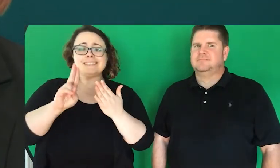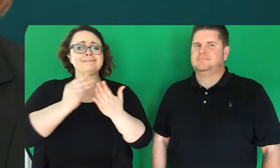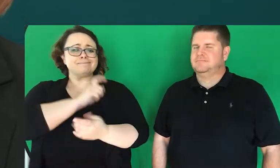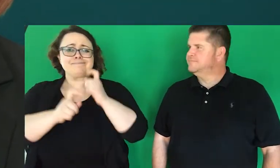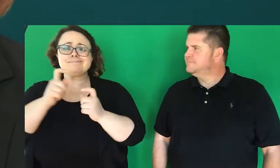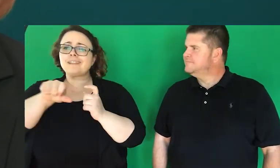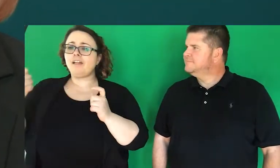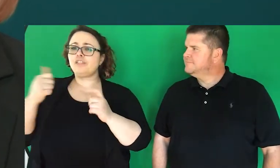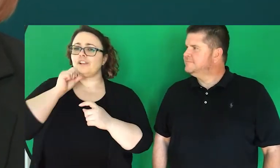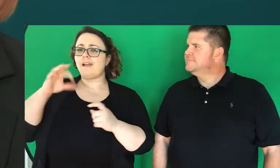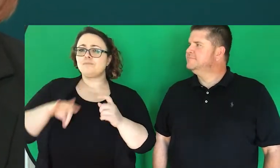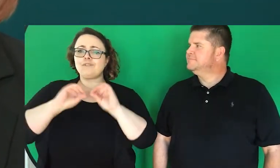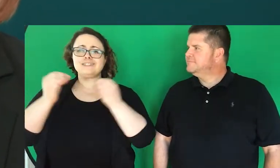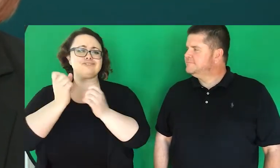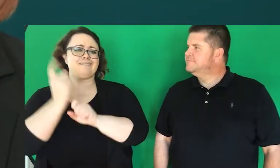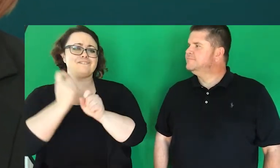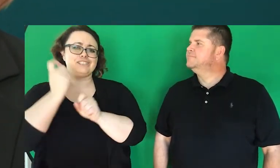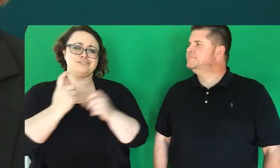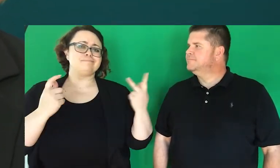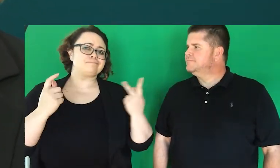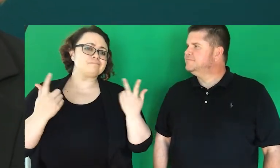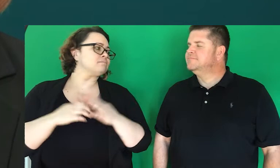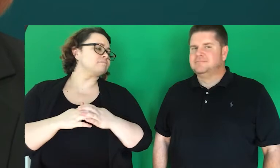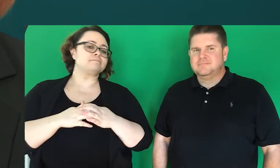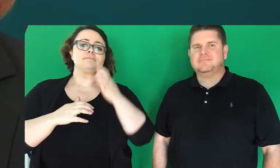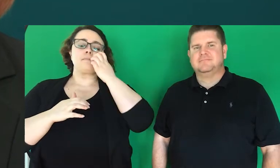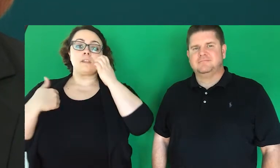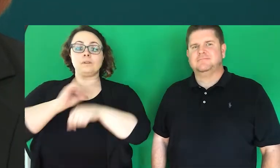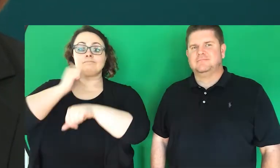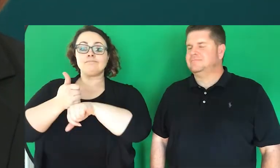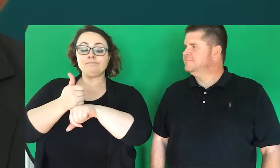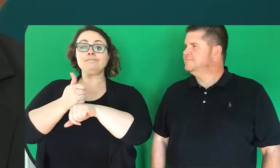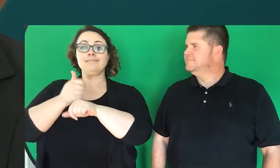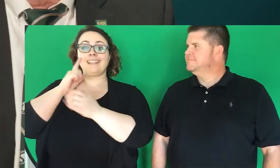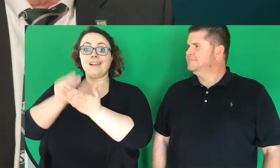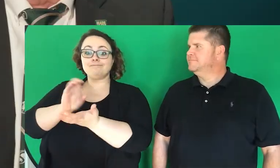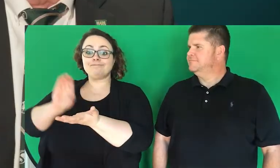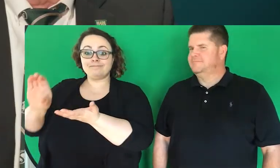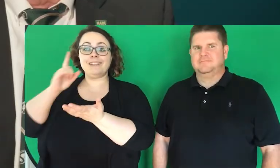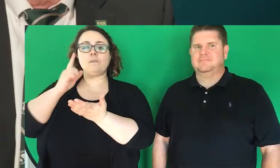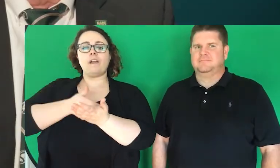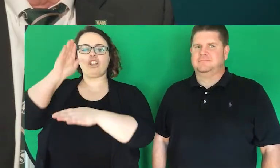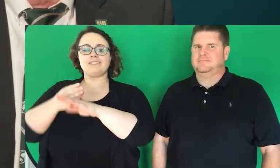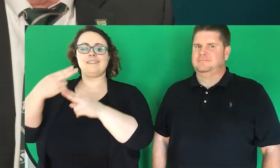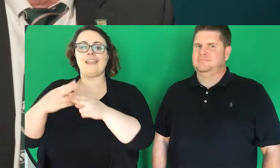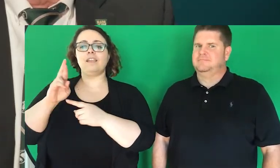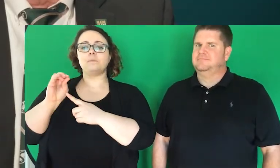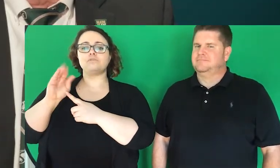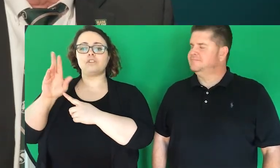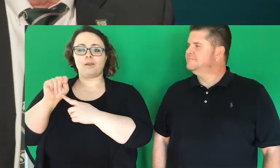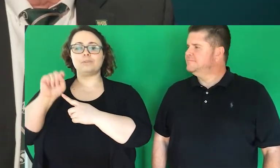nonprofits every year. And when we established the endowment in our son's name, the Robert